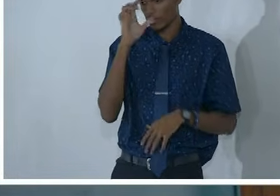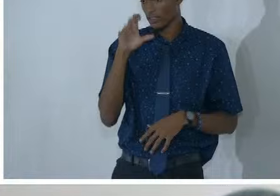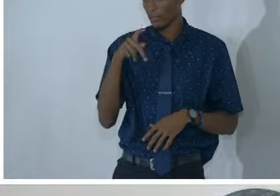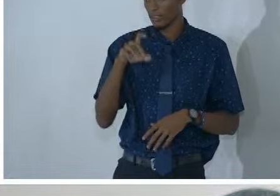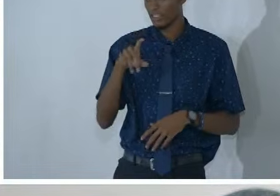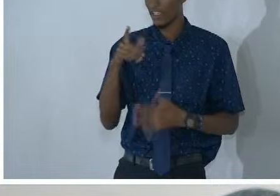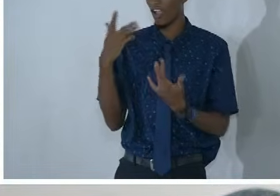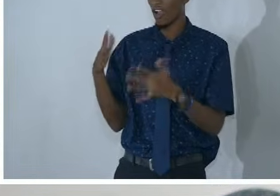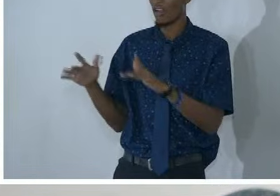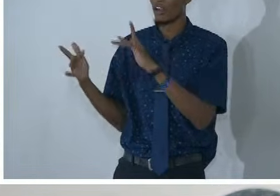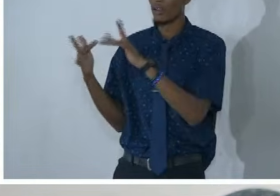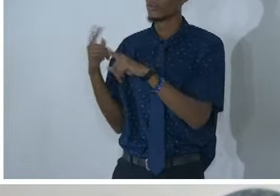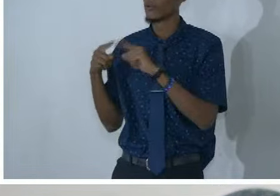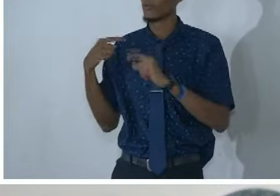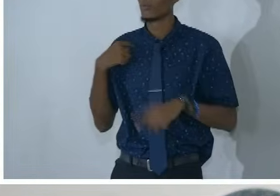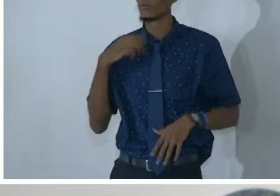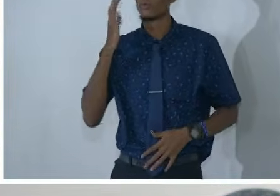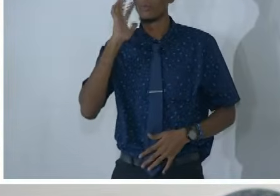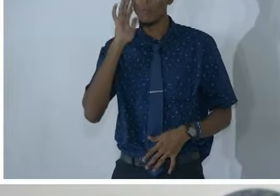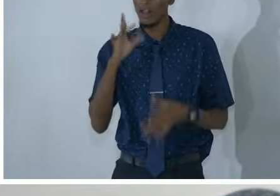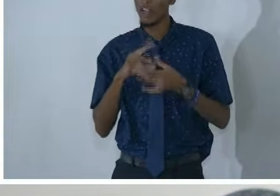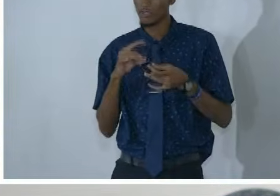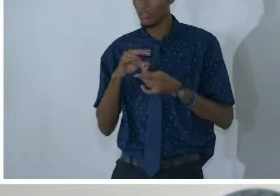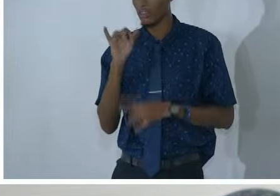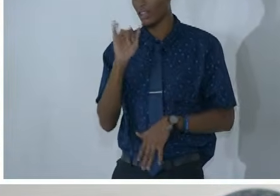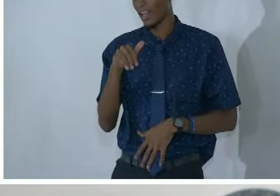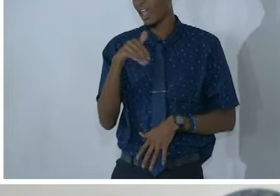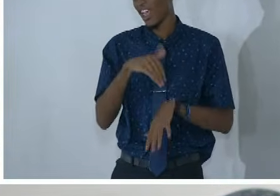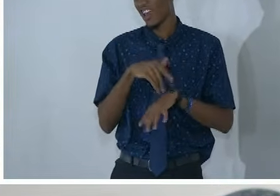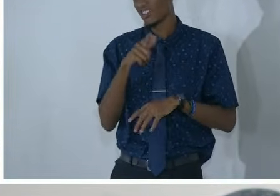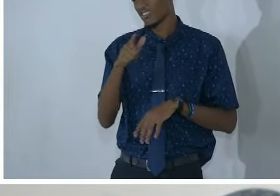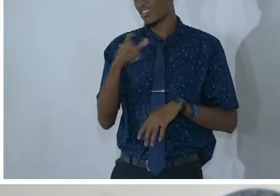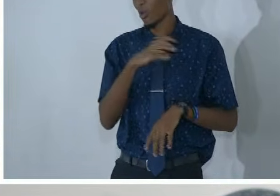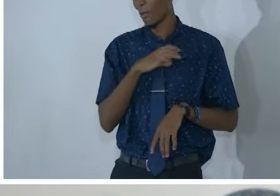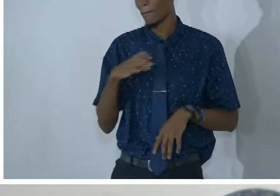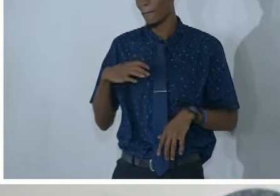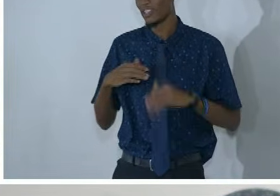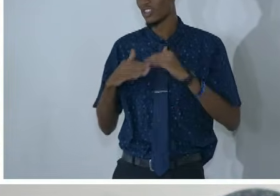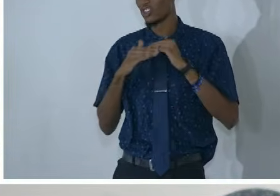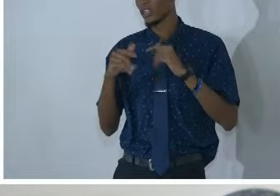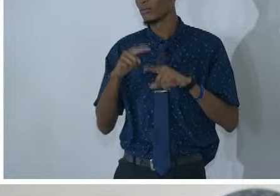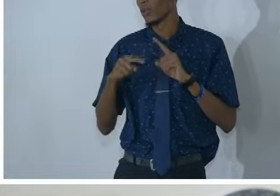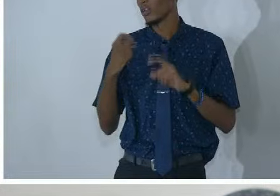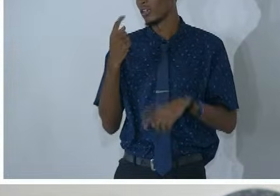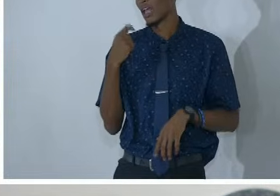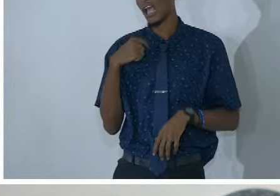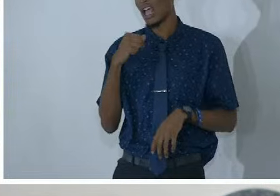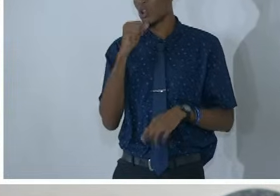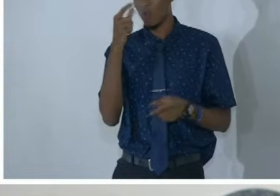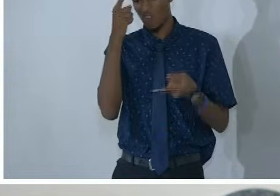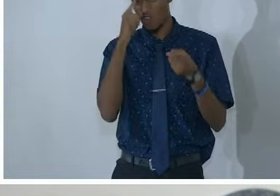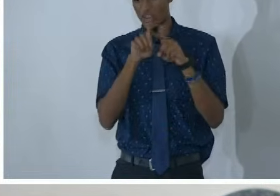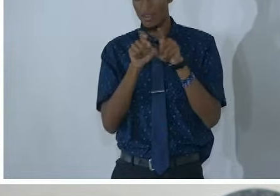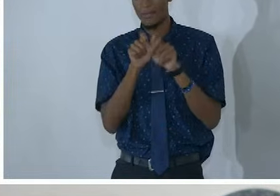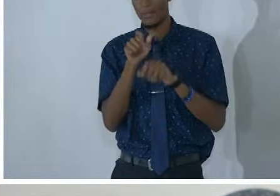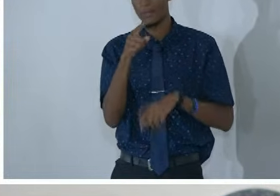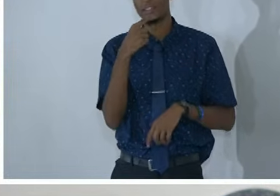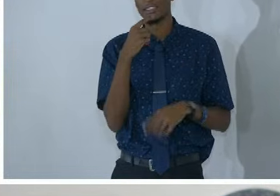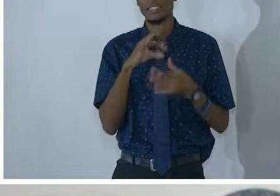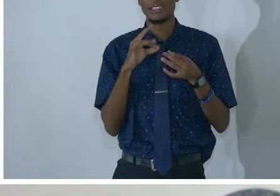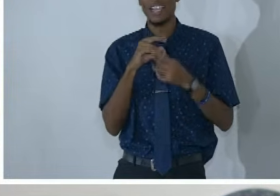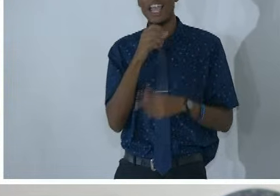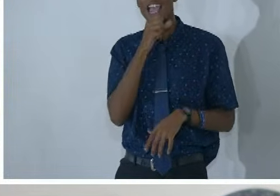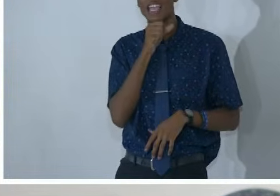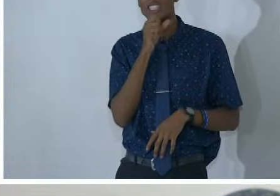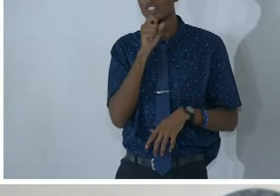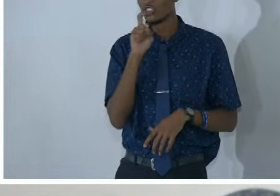and somehow we will address that at the committee stage. I don't agree with you, though, that the age should be reduced